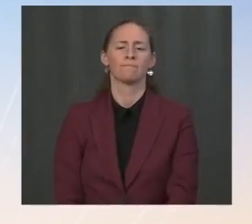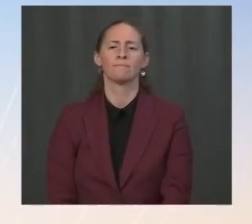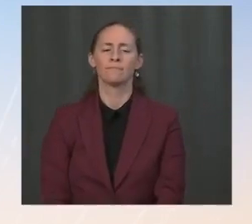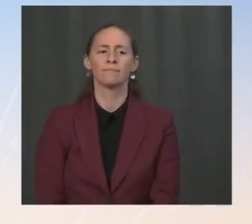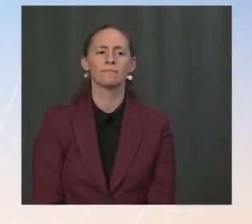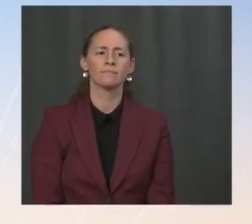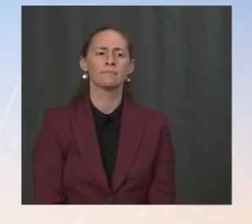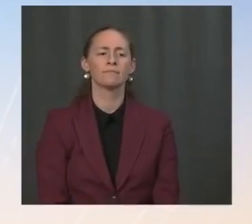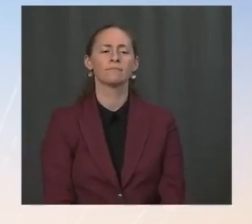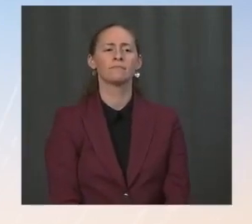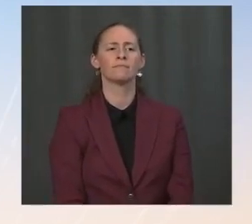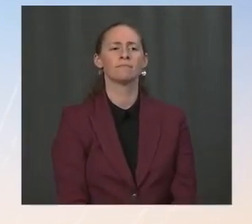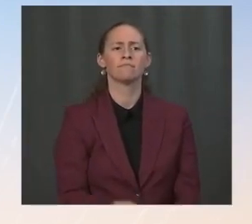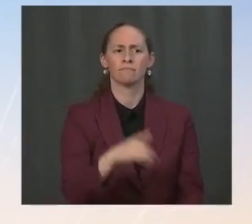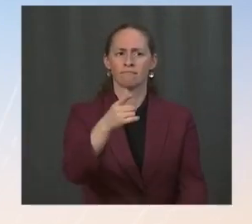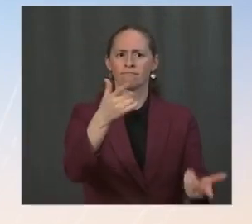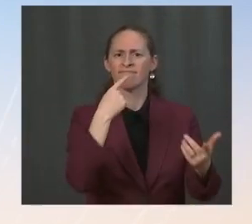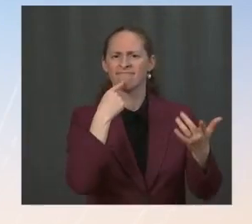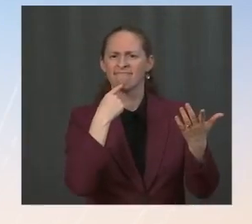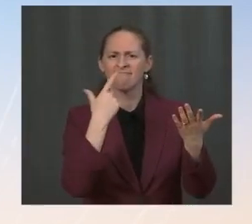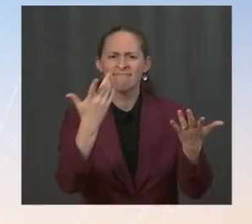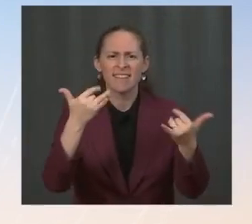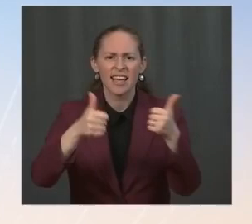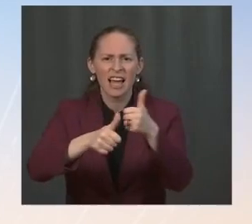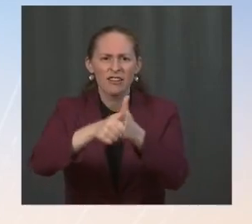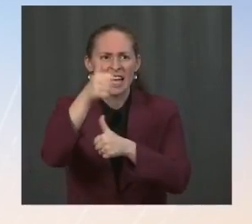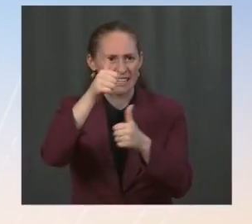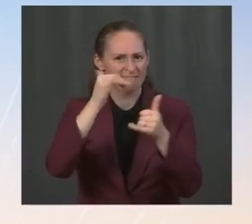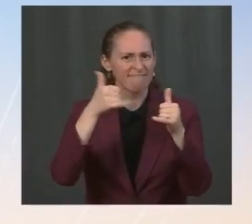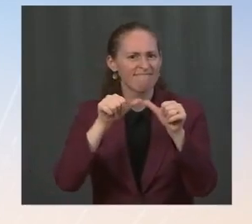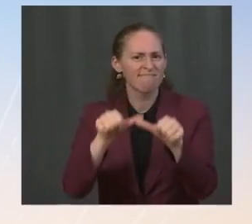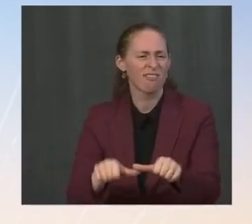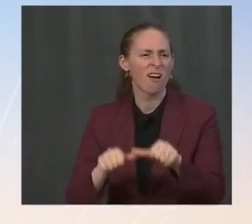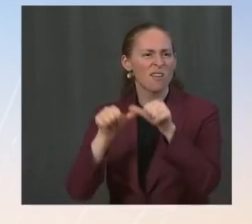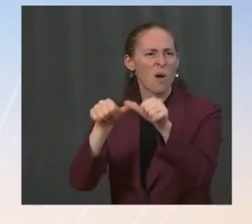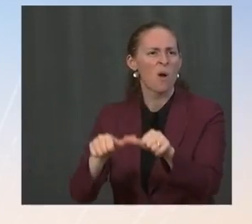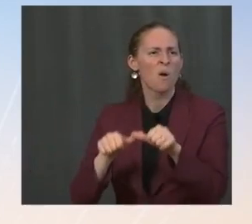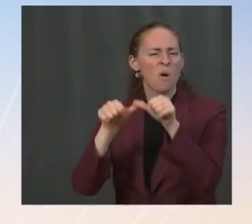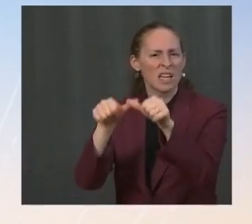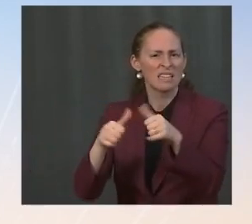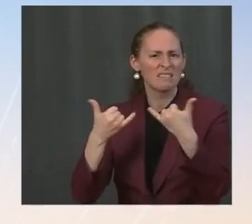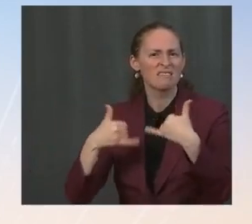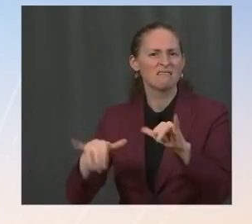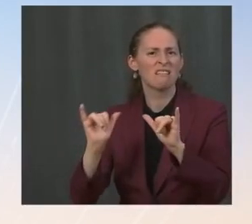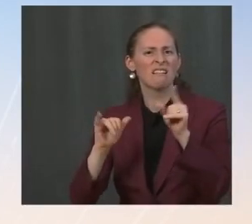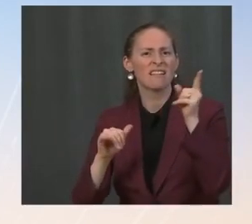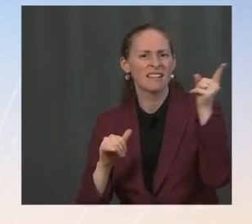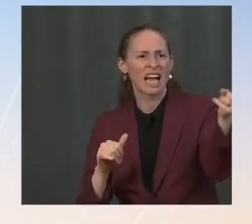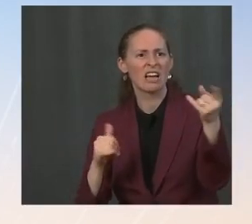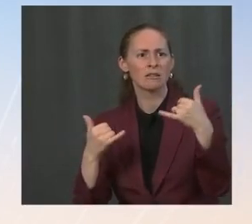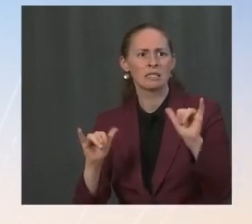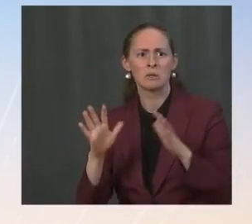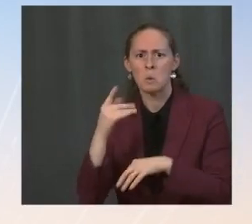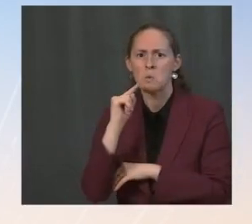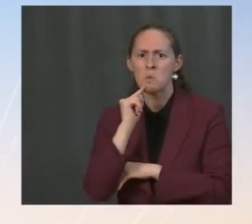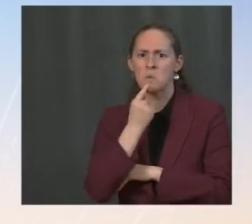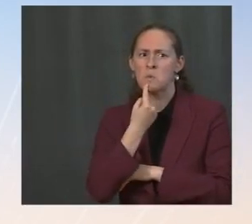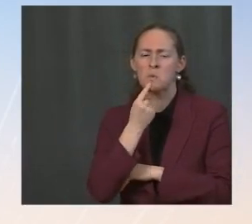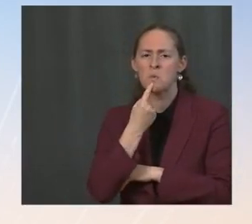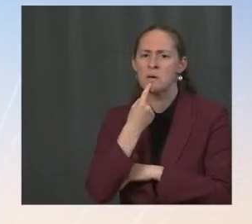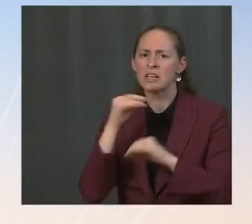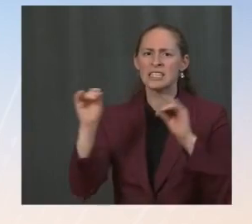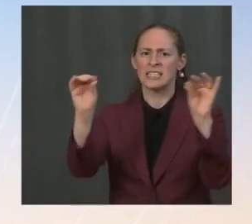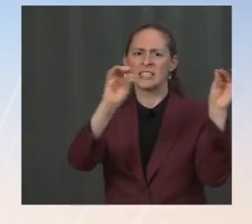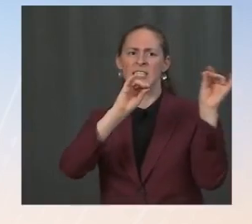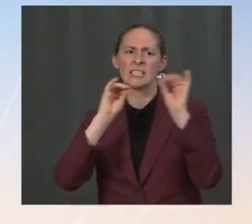ongoing threats earlier. We heard from General McKenzie talking about, this, quote, extremely active threat streams. But how would you sum up right now the